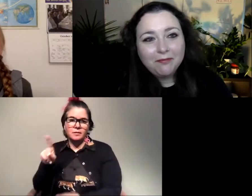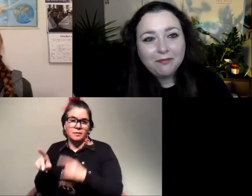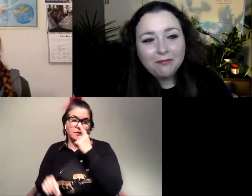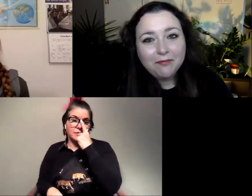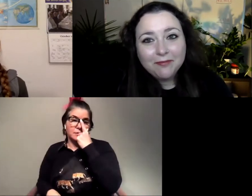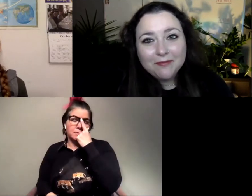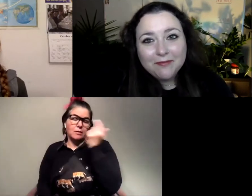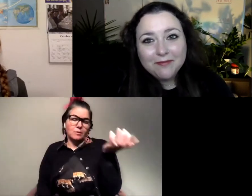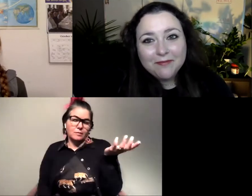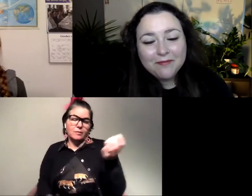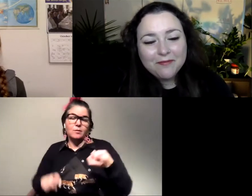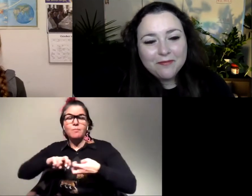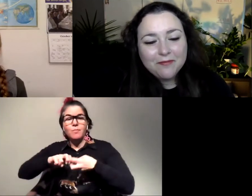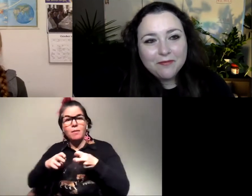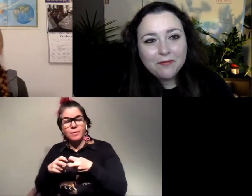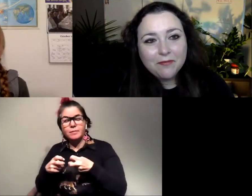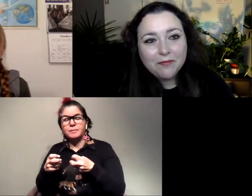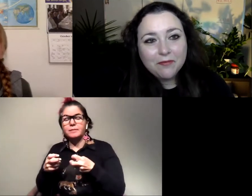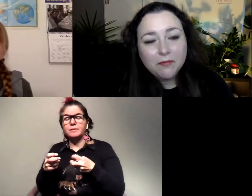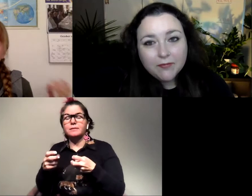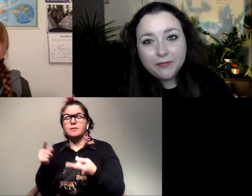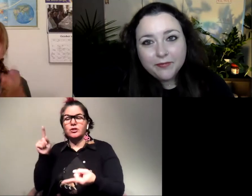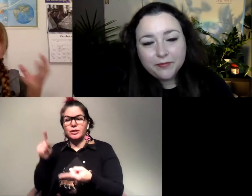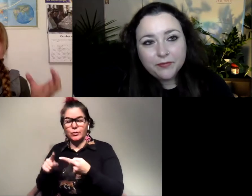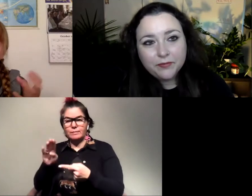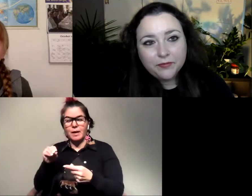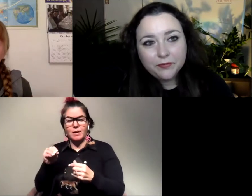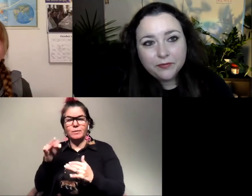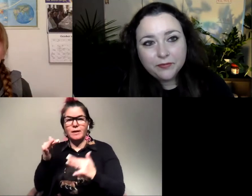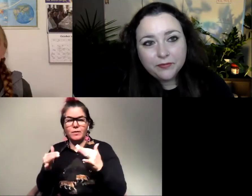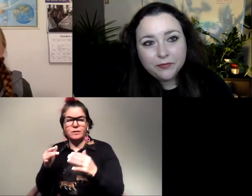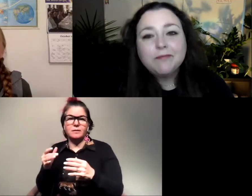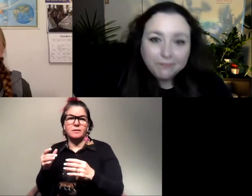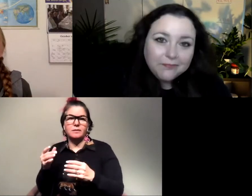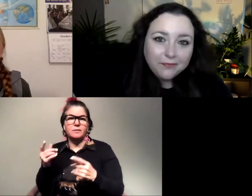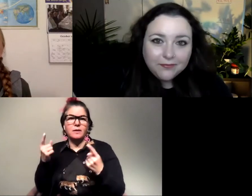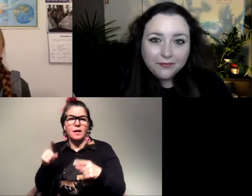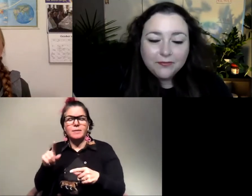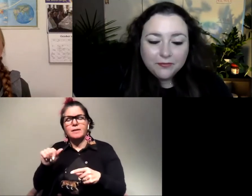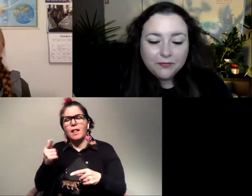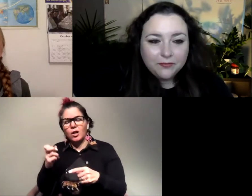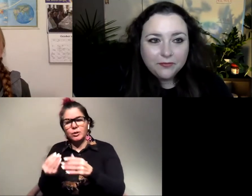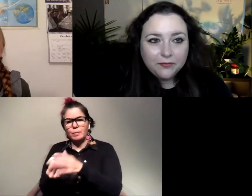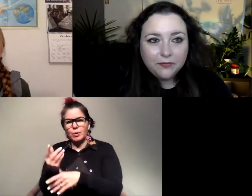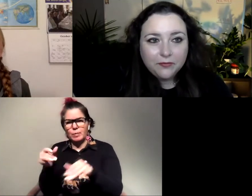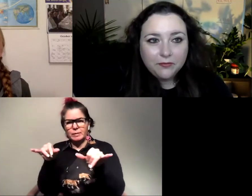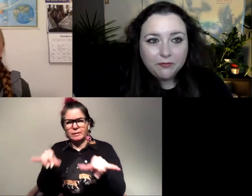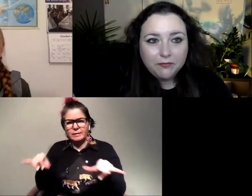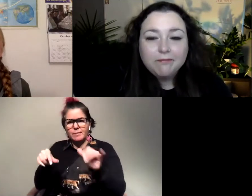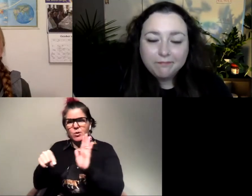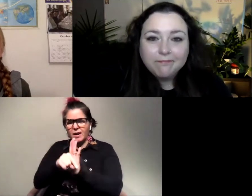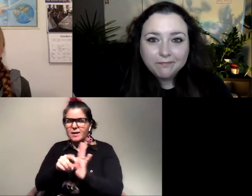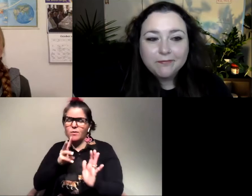Some issues that can cause biodiversity to decrease are when you get those same algal blooms or negative water